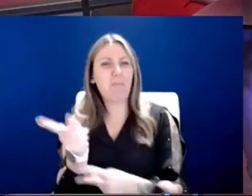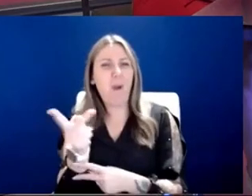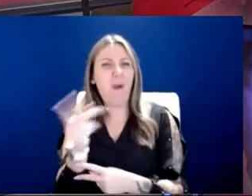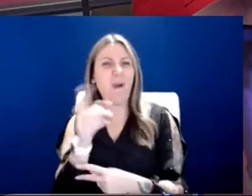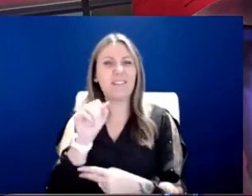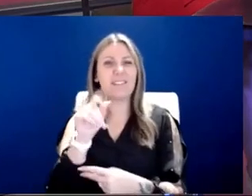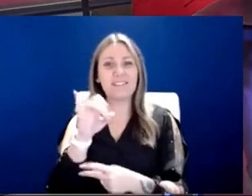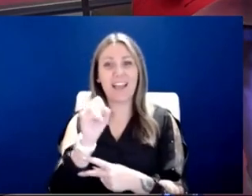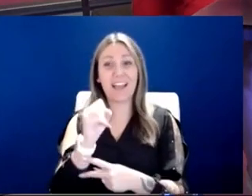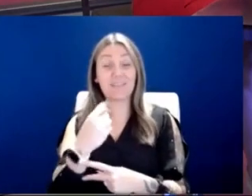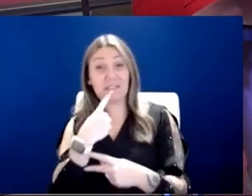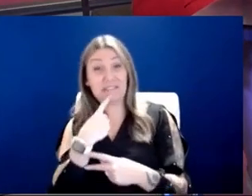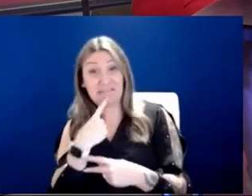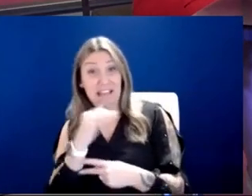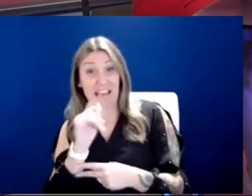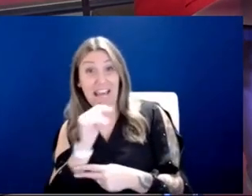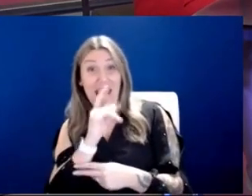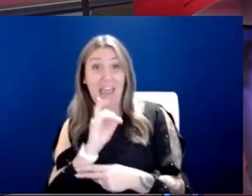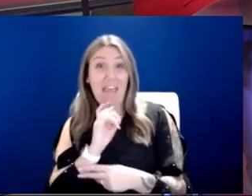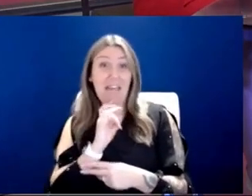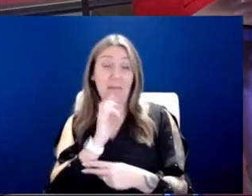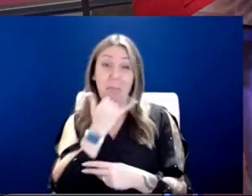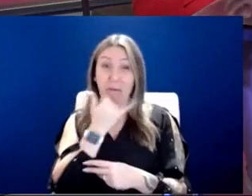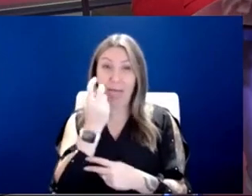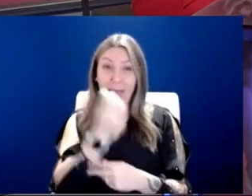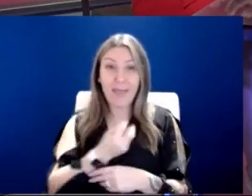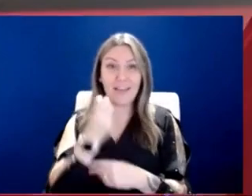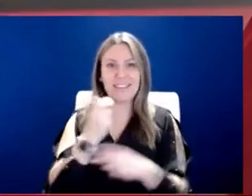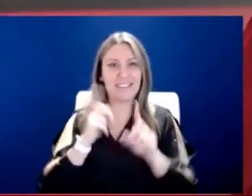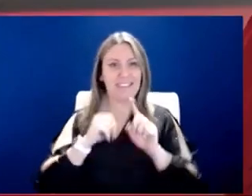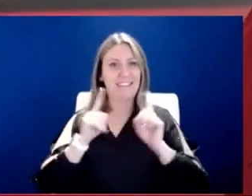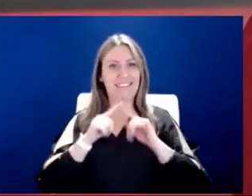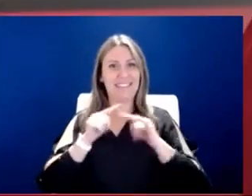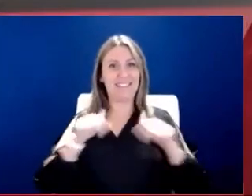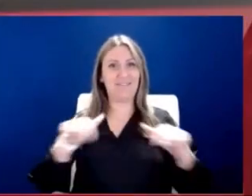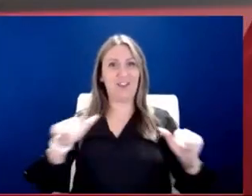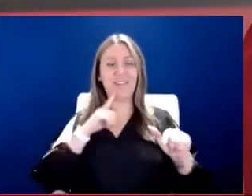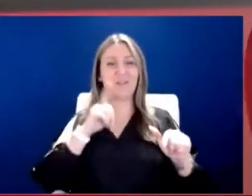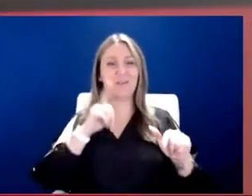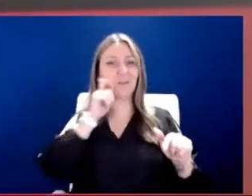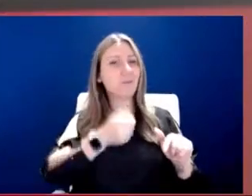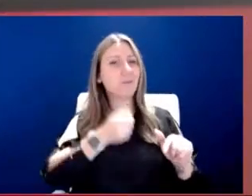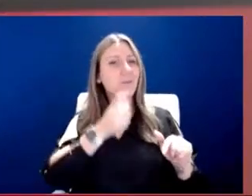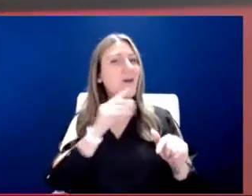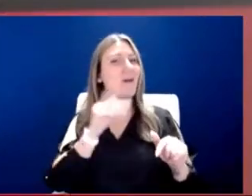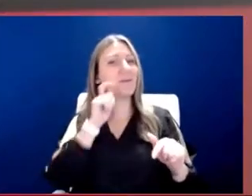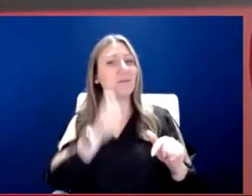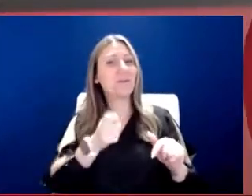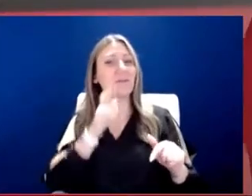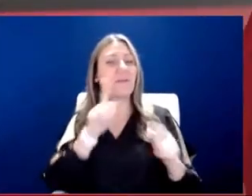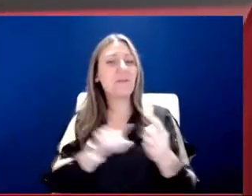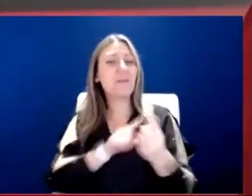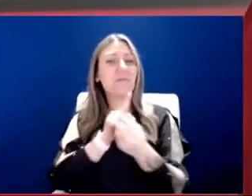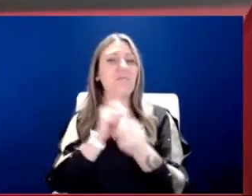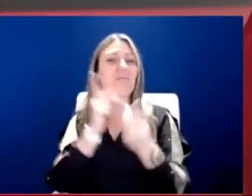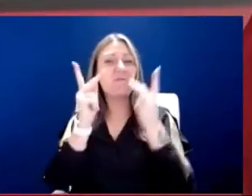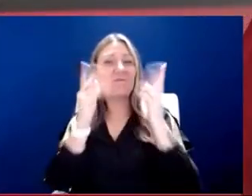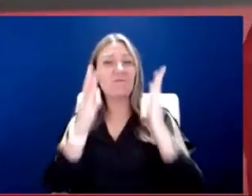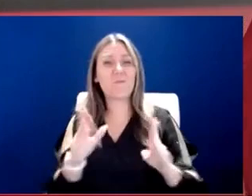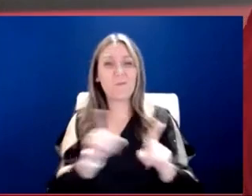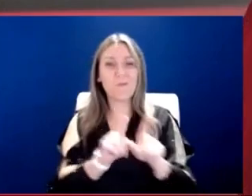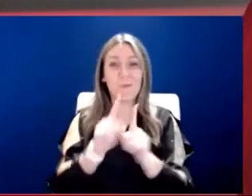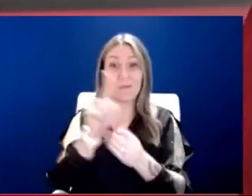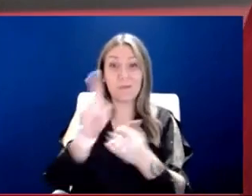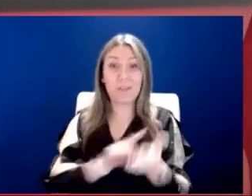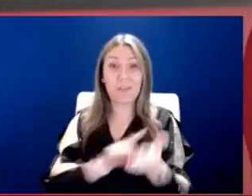mispronounce it. It's a whole different language. It is. So it's cool. And it'll be cool to meet viewers in this own way. So in an hour, we About have an hour. Yeah. first So